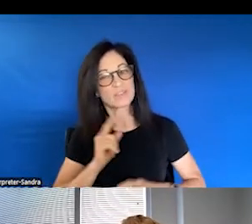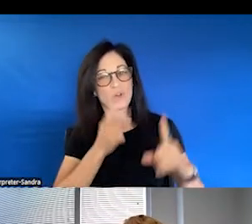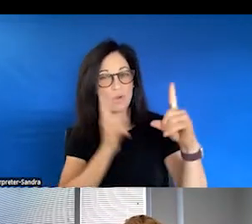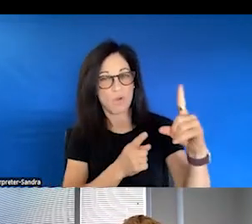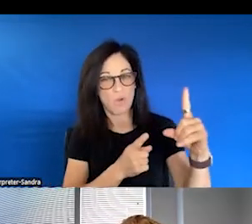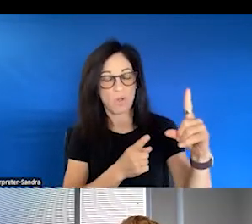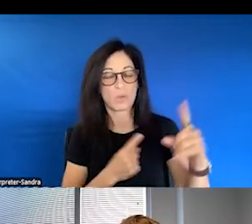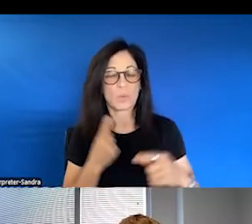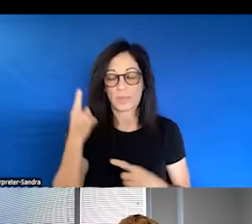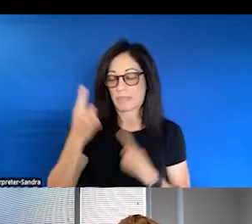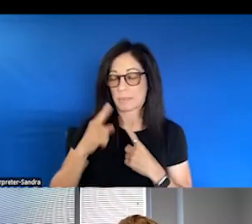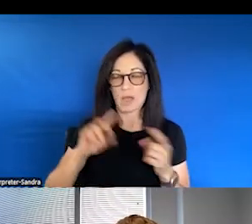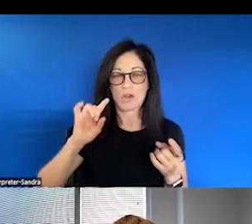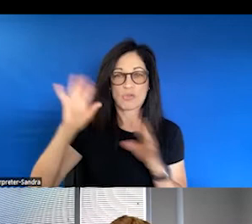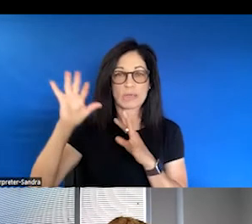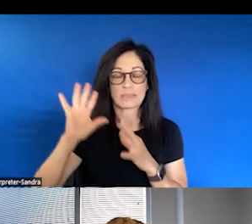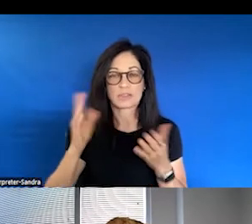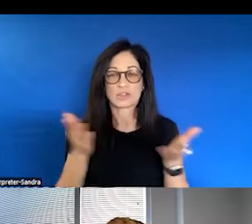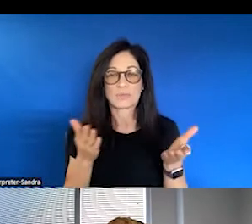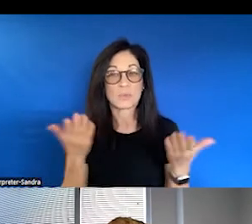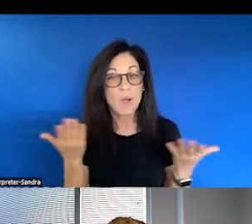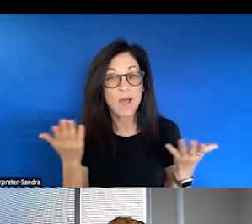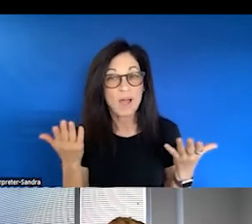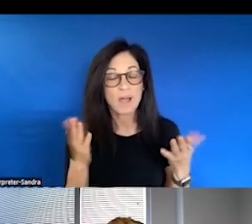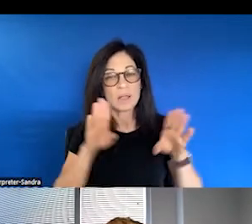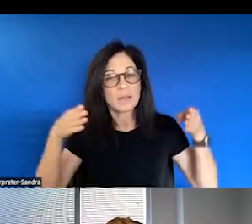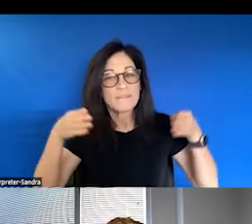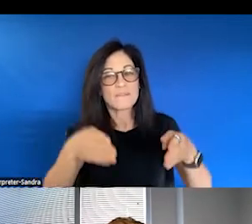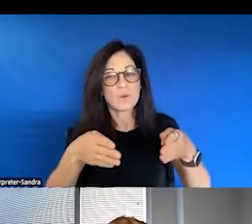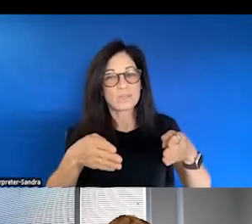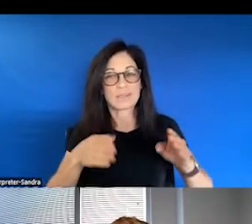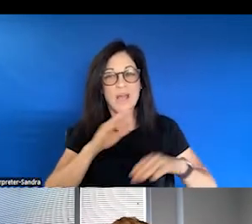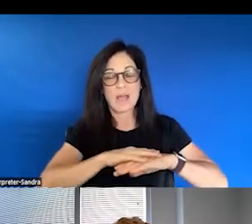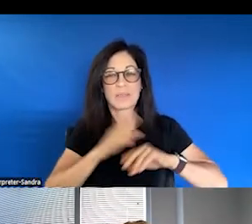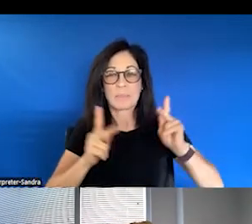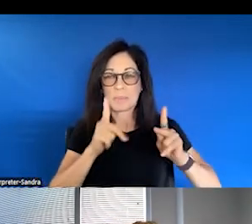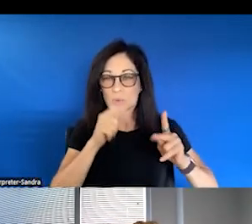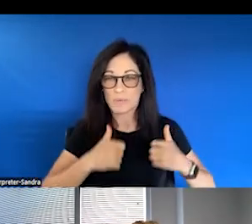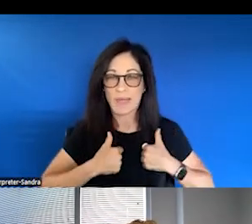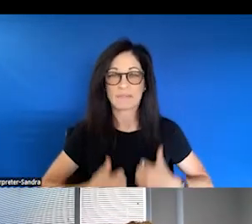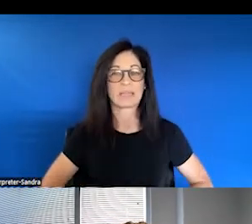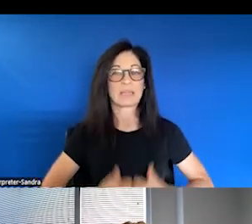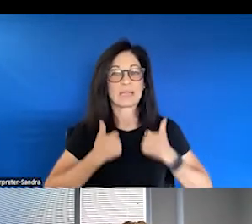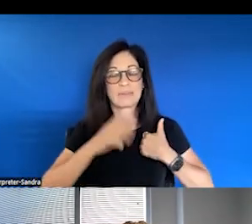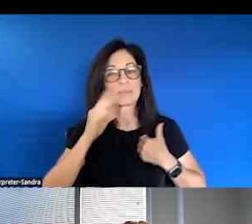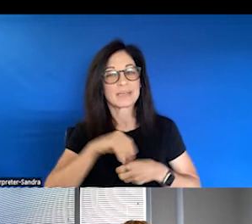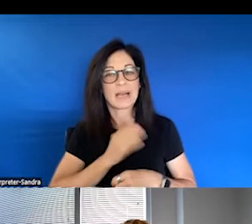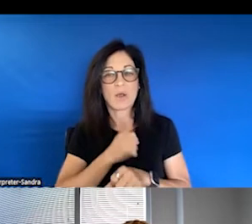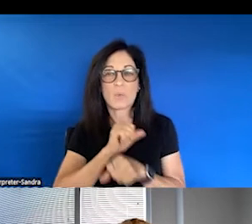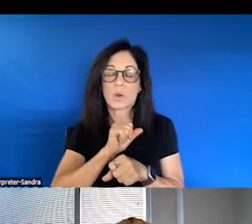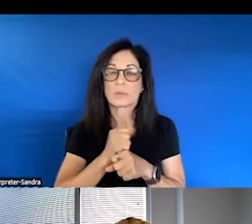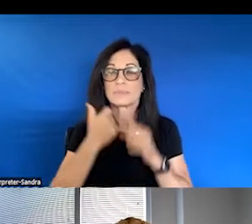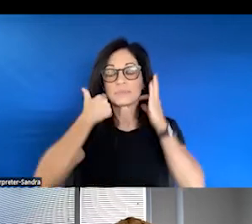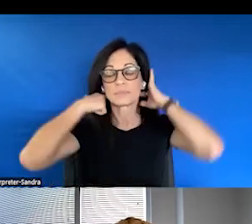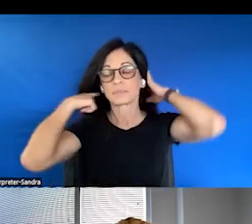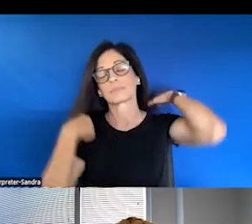we think about crisis services, to center the voices of individuals with lived experience in our work. So we know